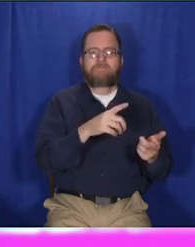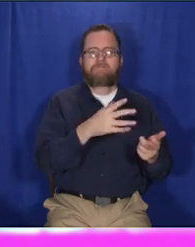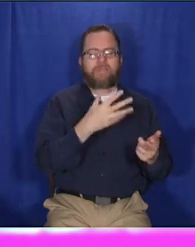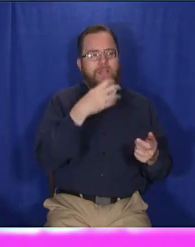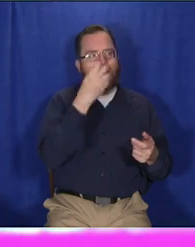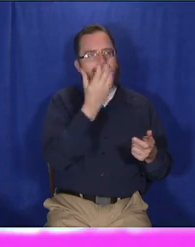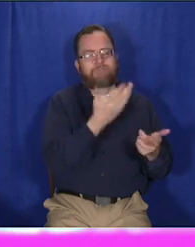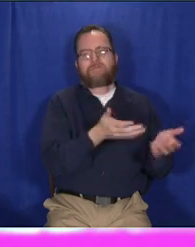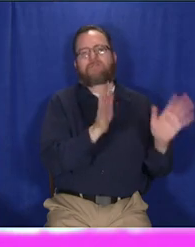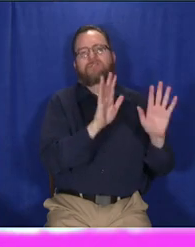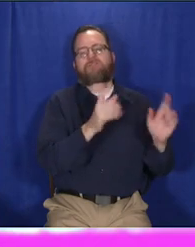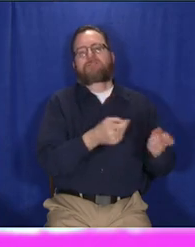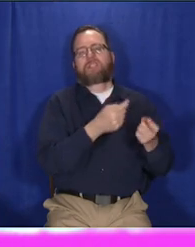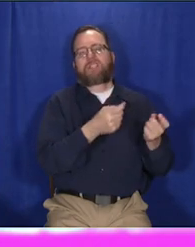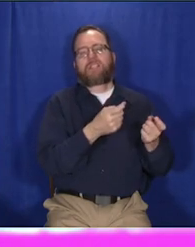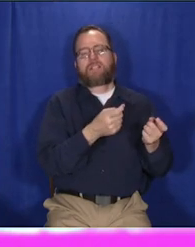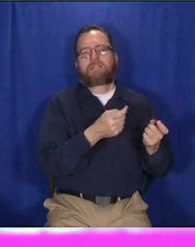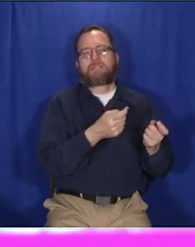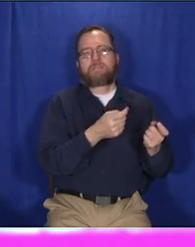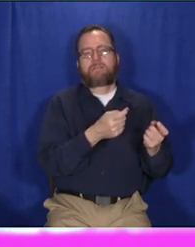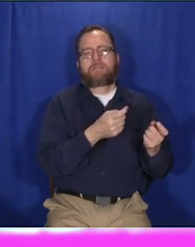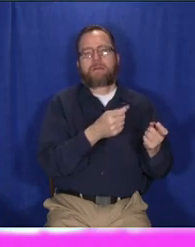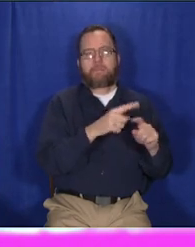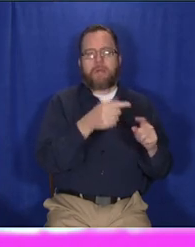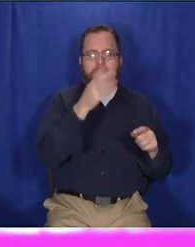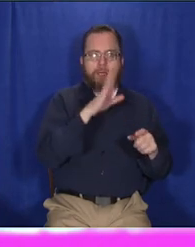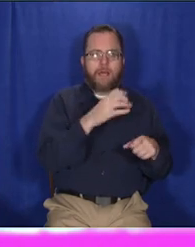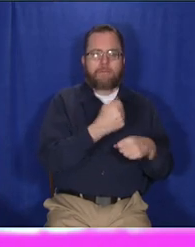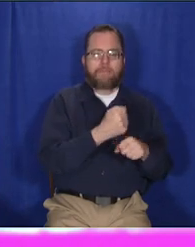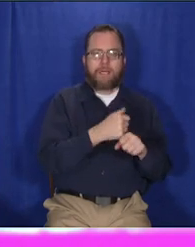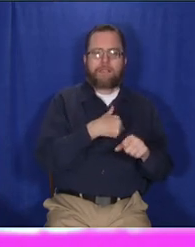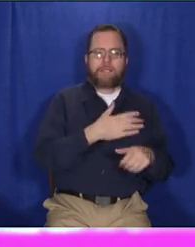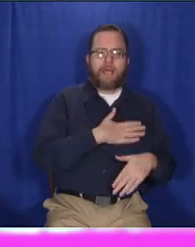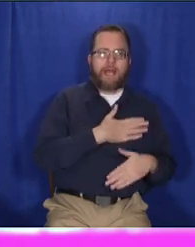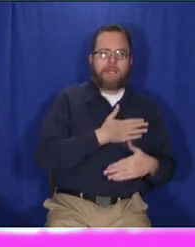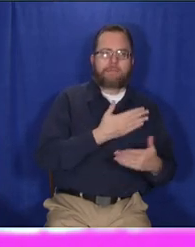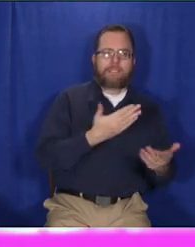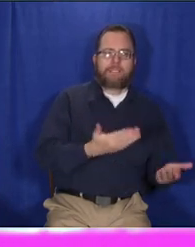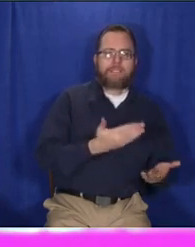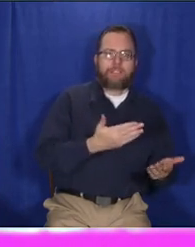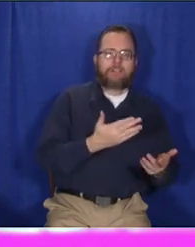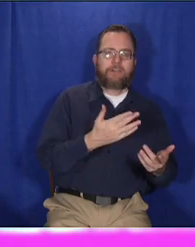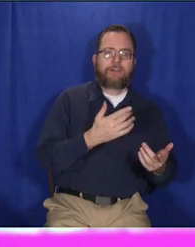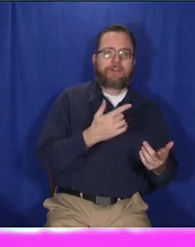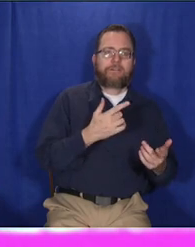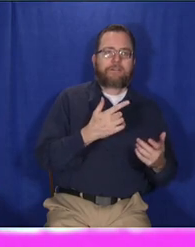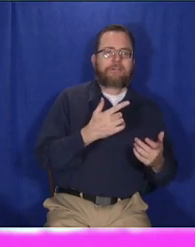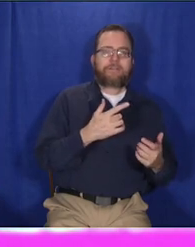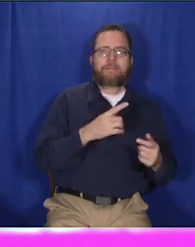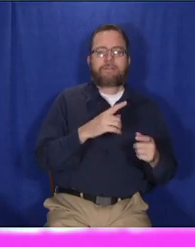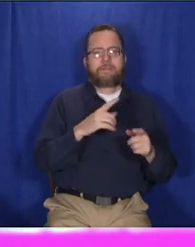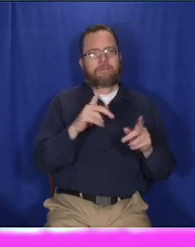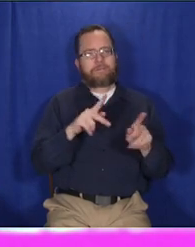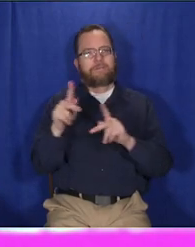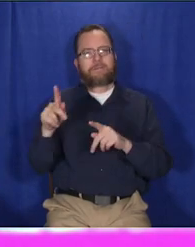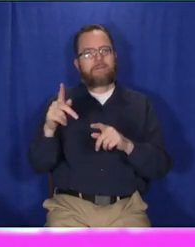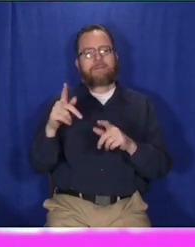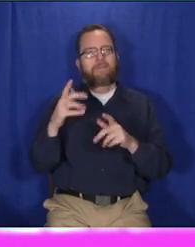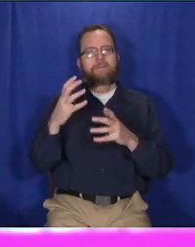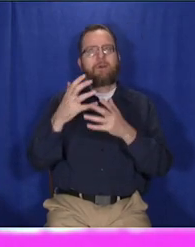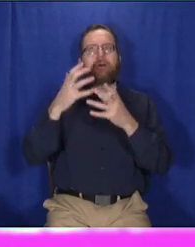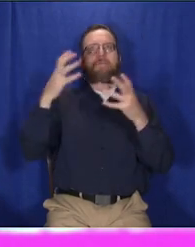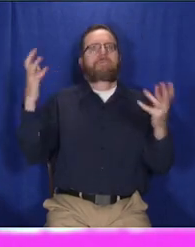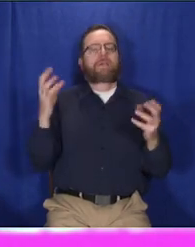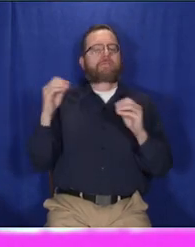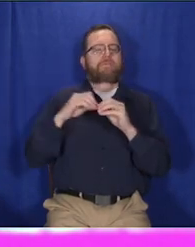eternally reward our acts of generosity, oh my goodness, we should be full of anticipation. We should